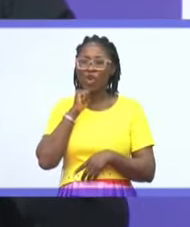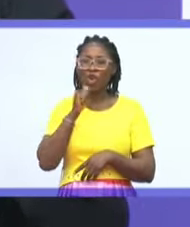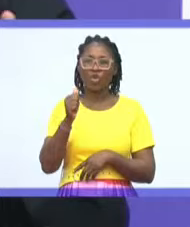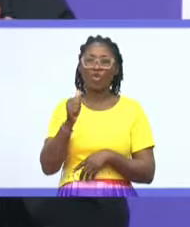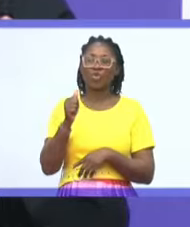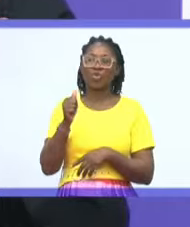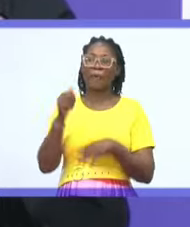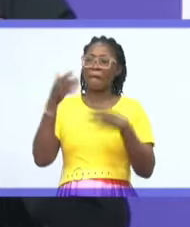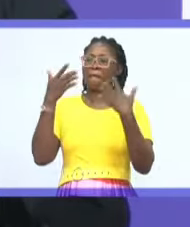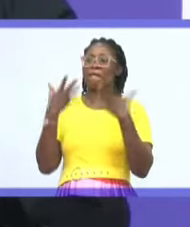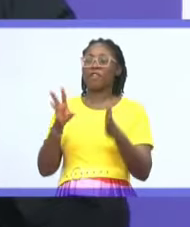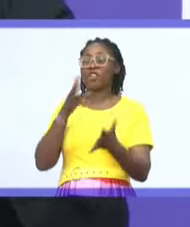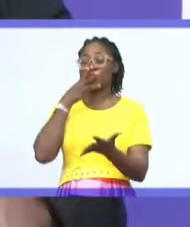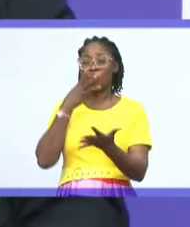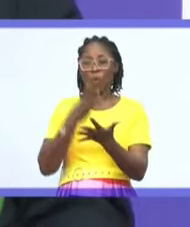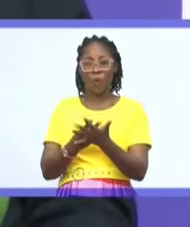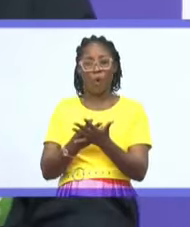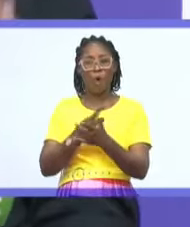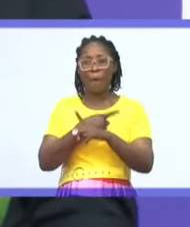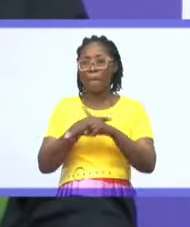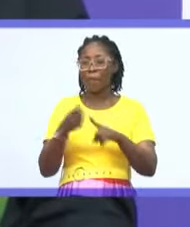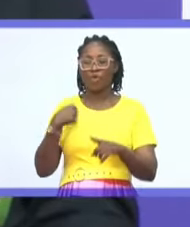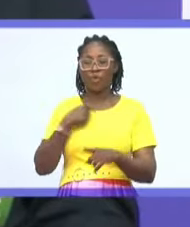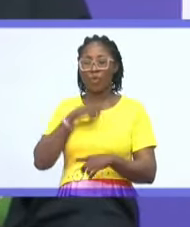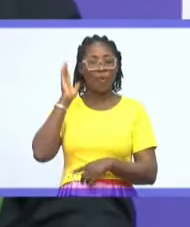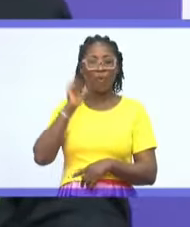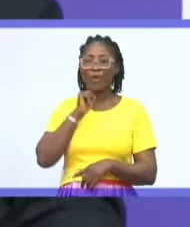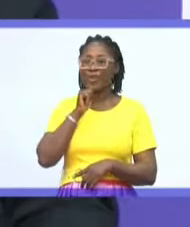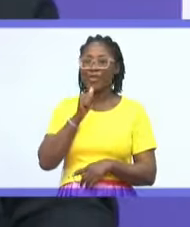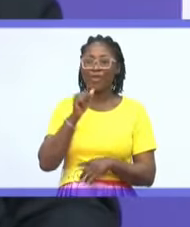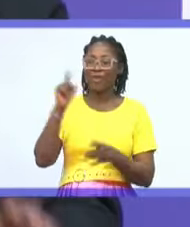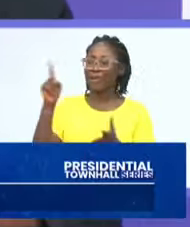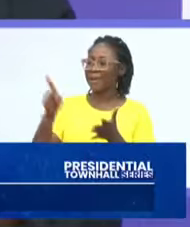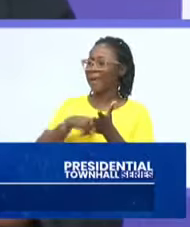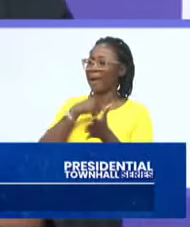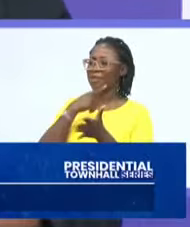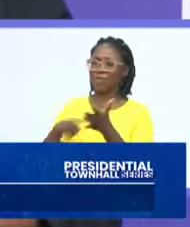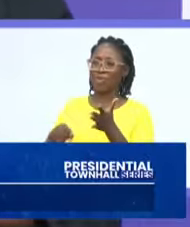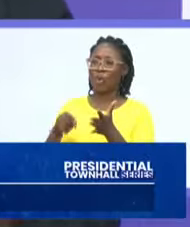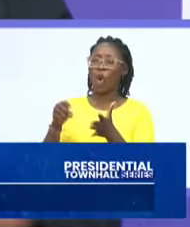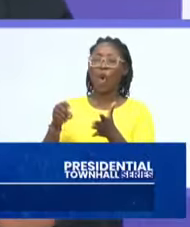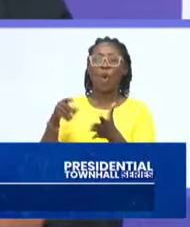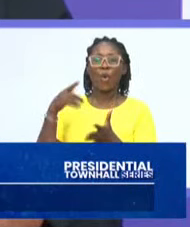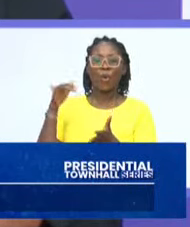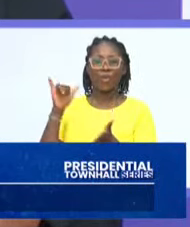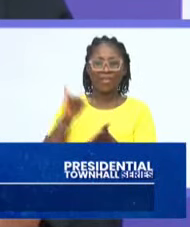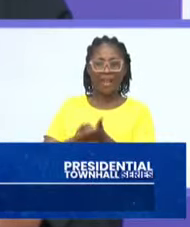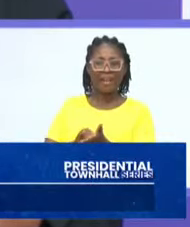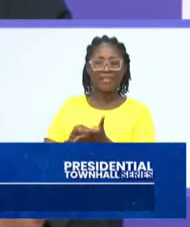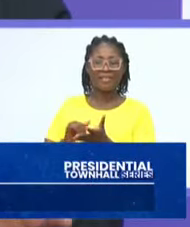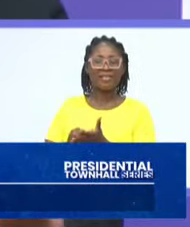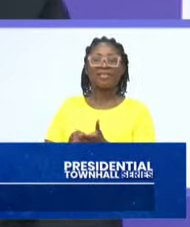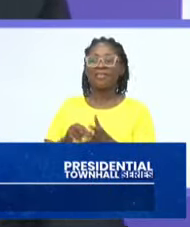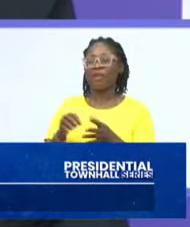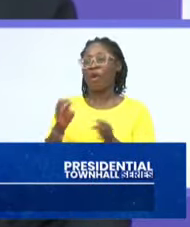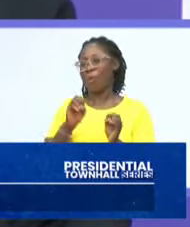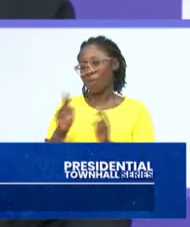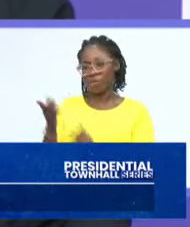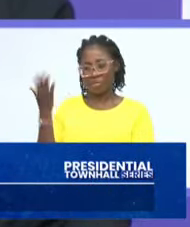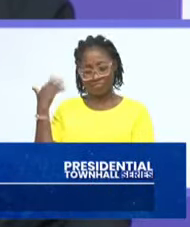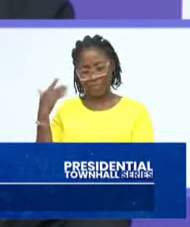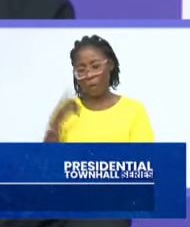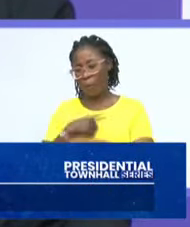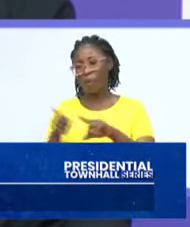go well, but we're not going to revisit or cancel existing positions. No. We are going to make it